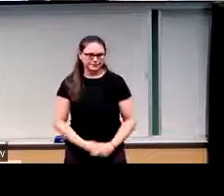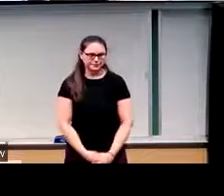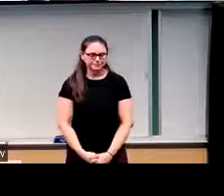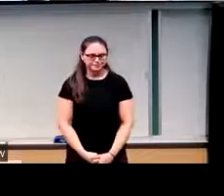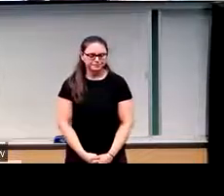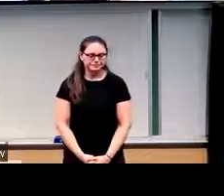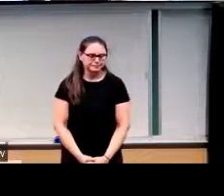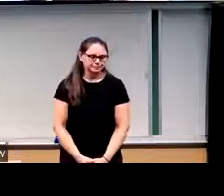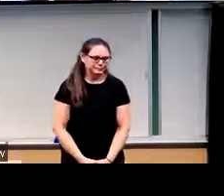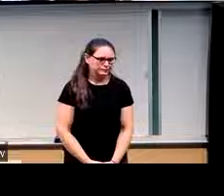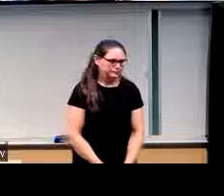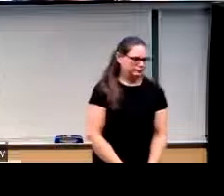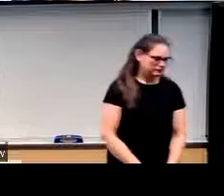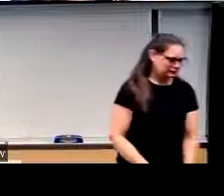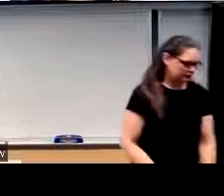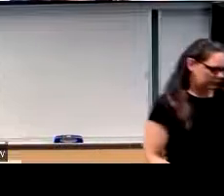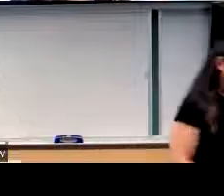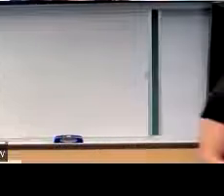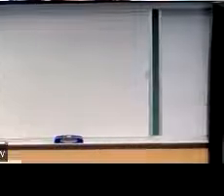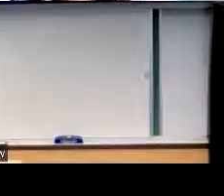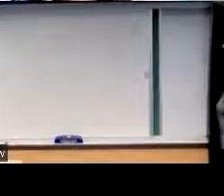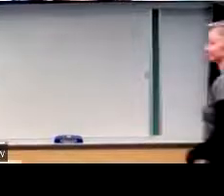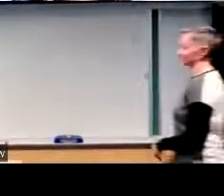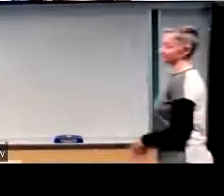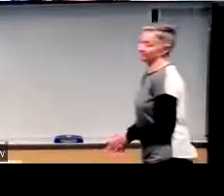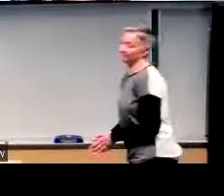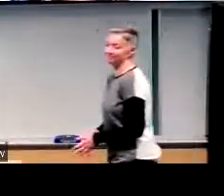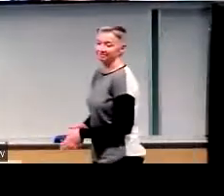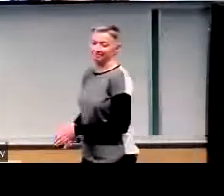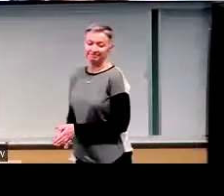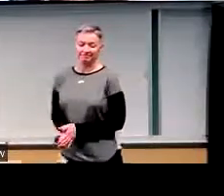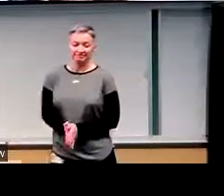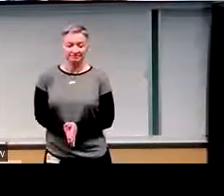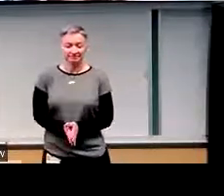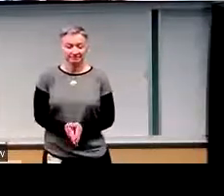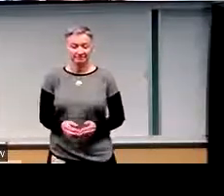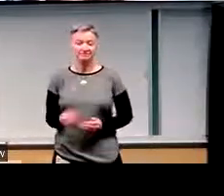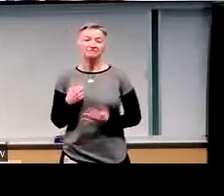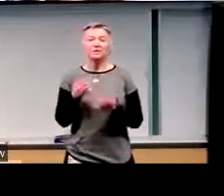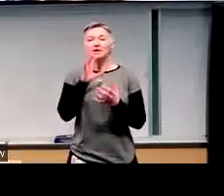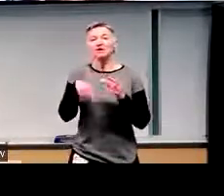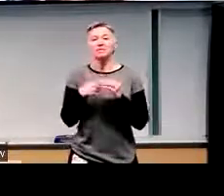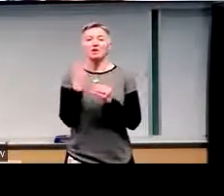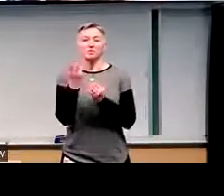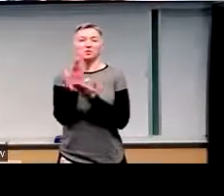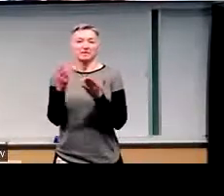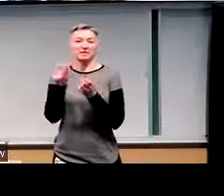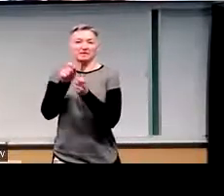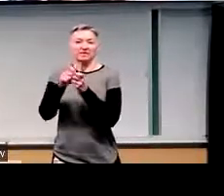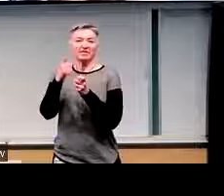I will talk about two specific aspects of adolescent life: leisure reading